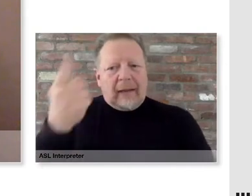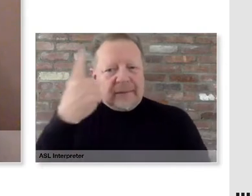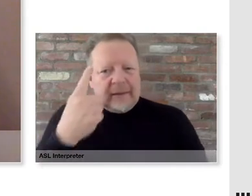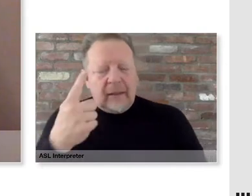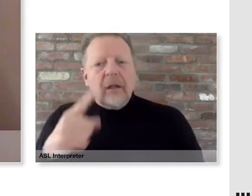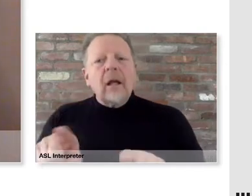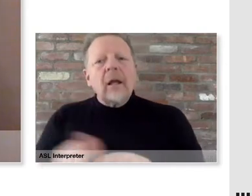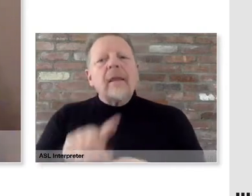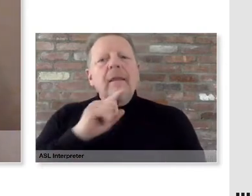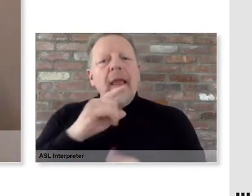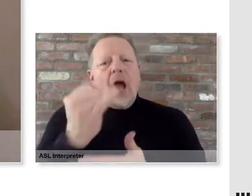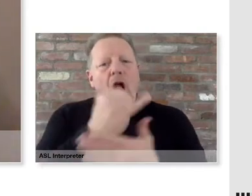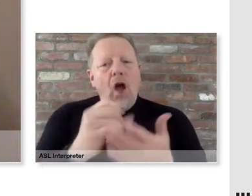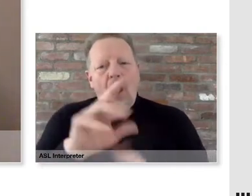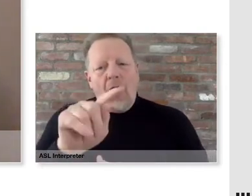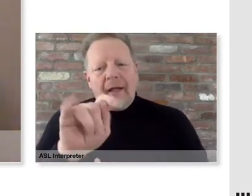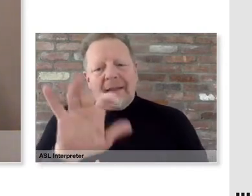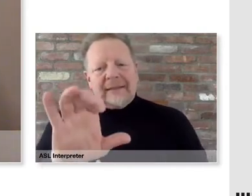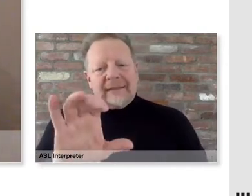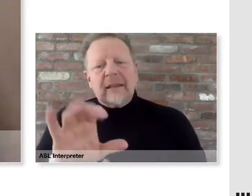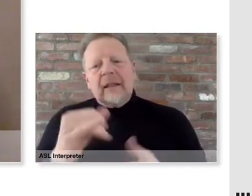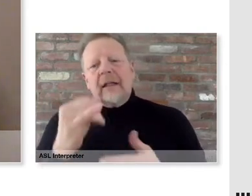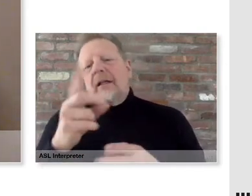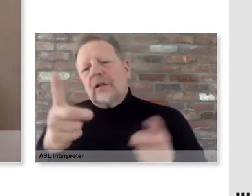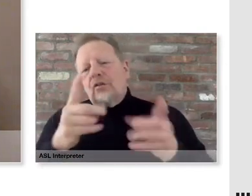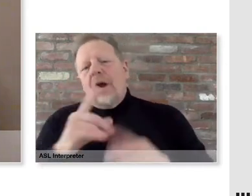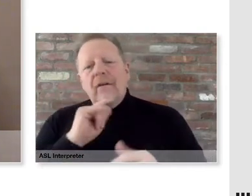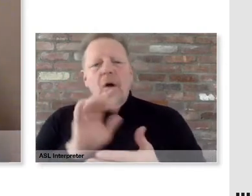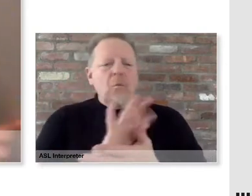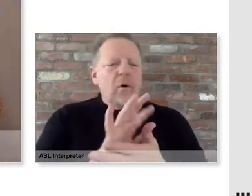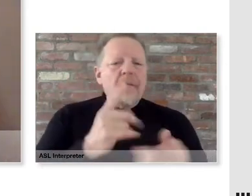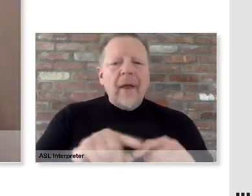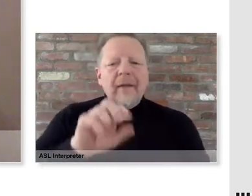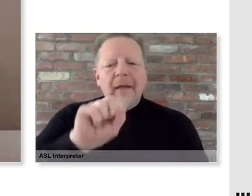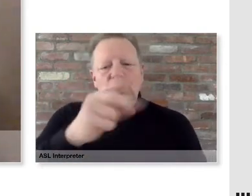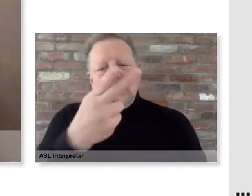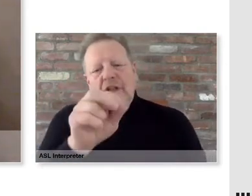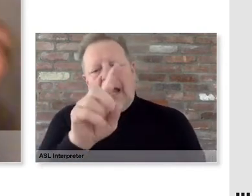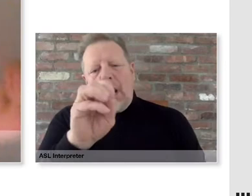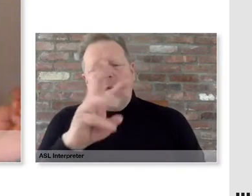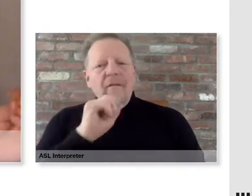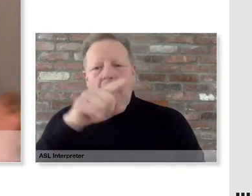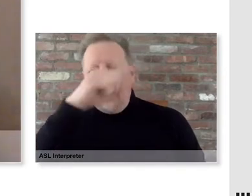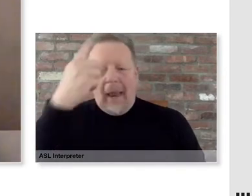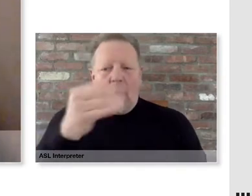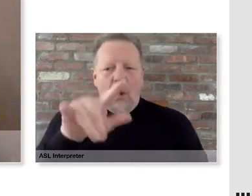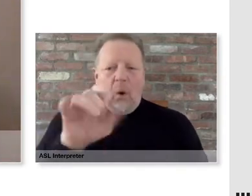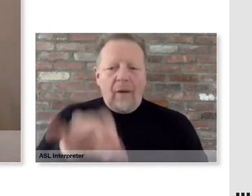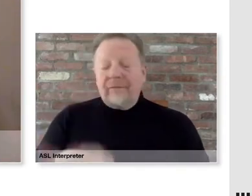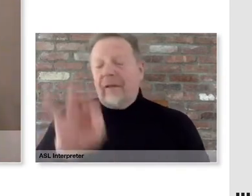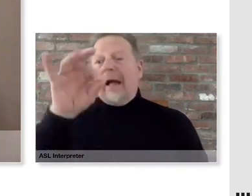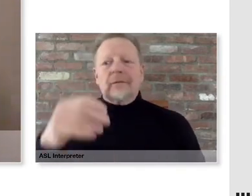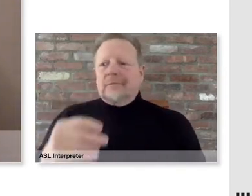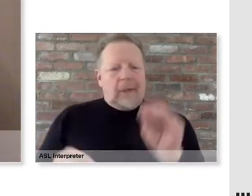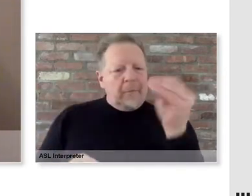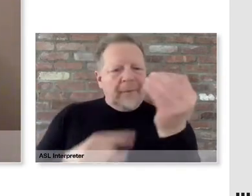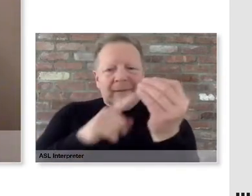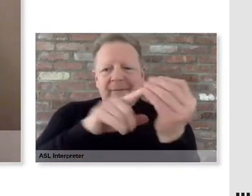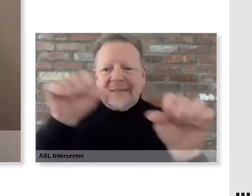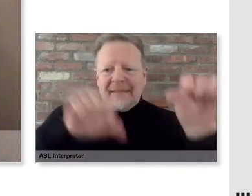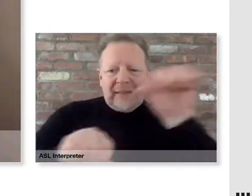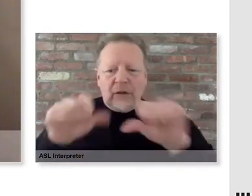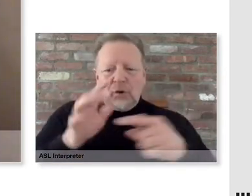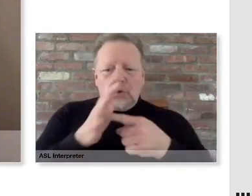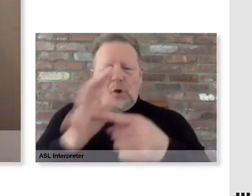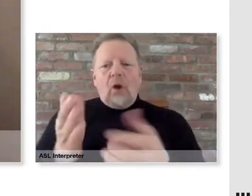the artistic director of a movie about the shadow of a black hole suddenly finds a piece of science by showing it through